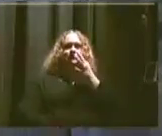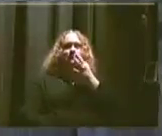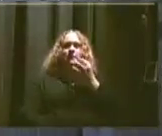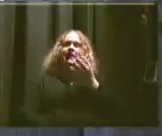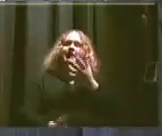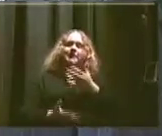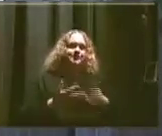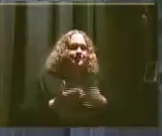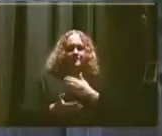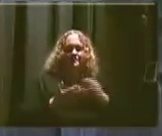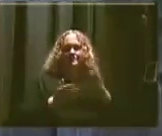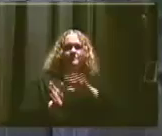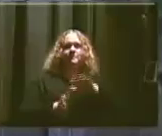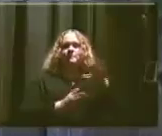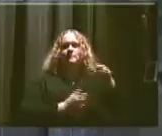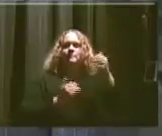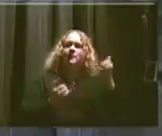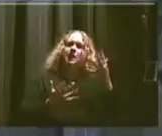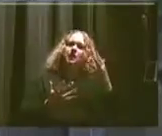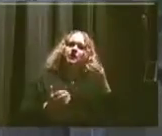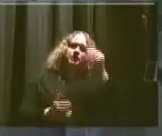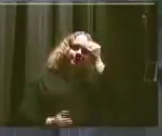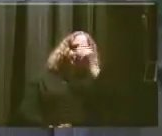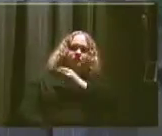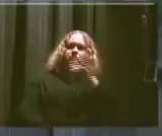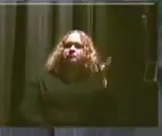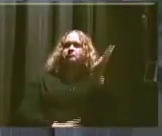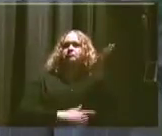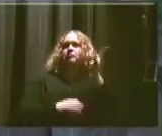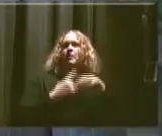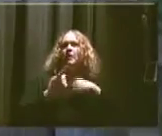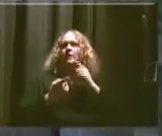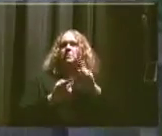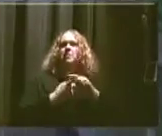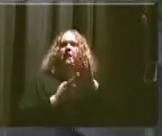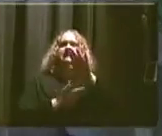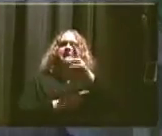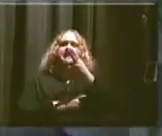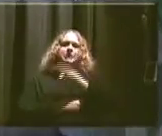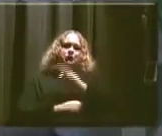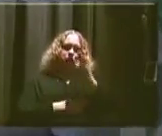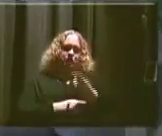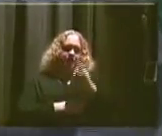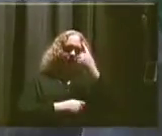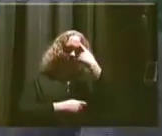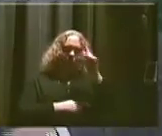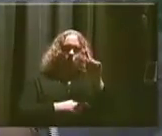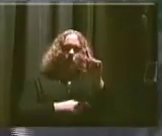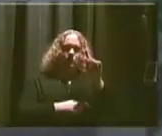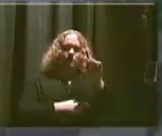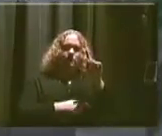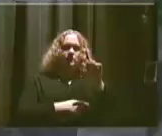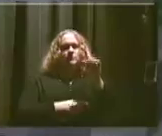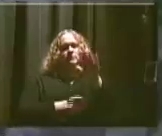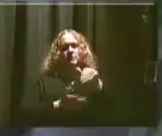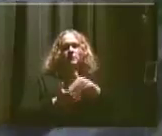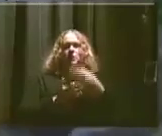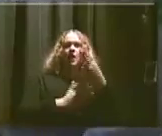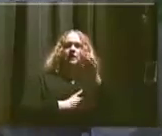to give a little bit of history of Central High School, and Central has a long, rich history. But I won't go way back